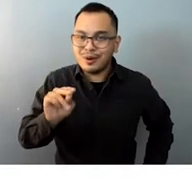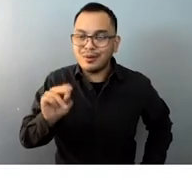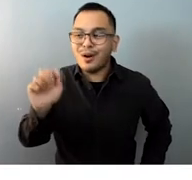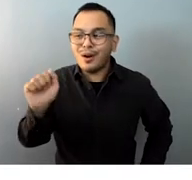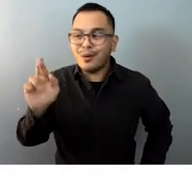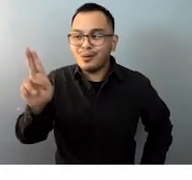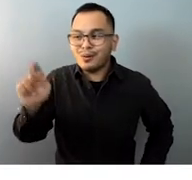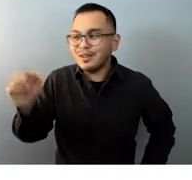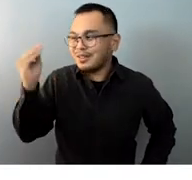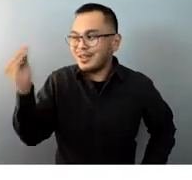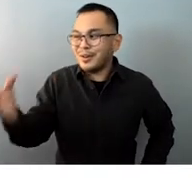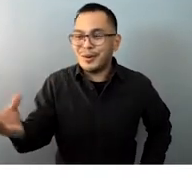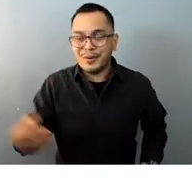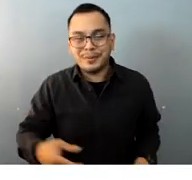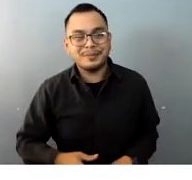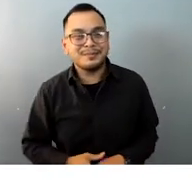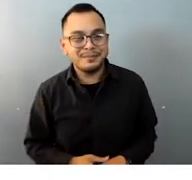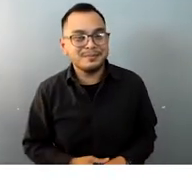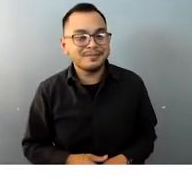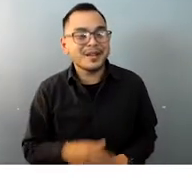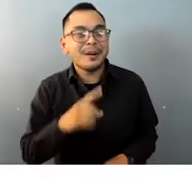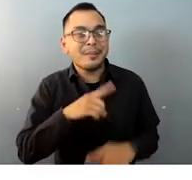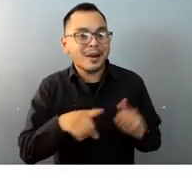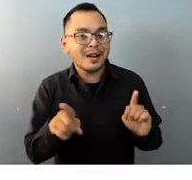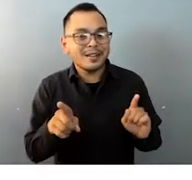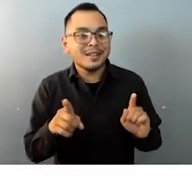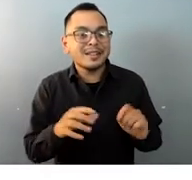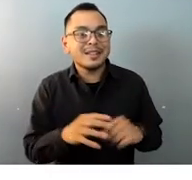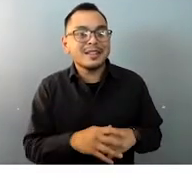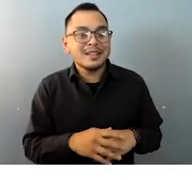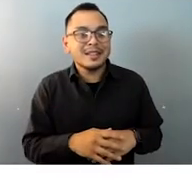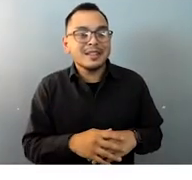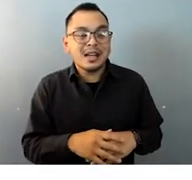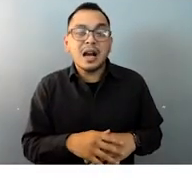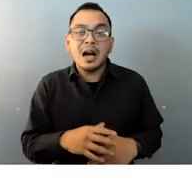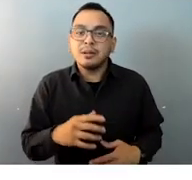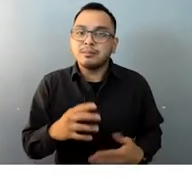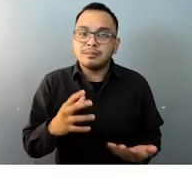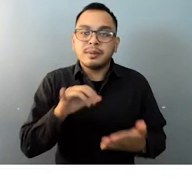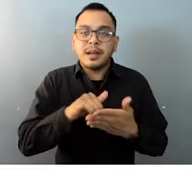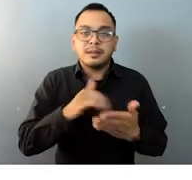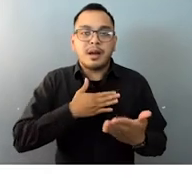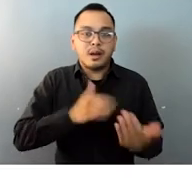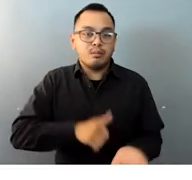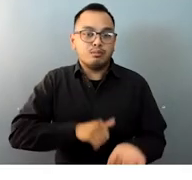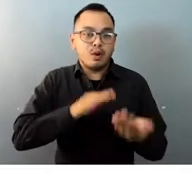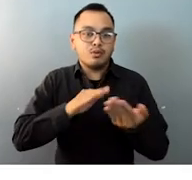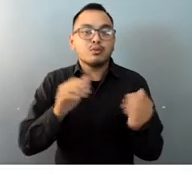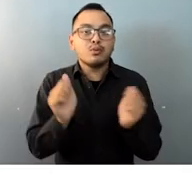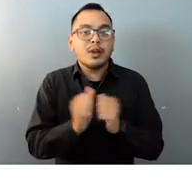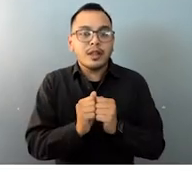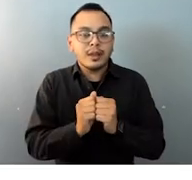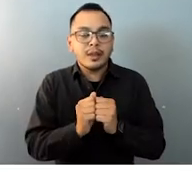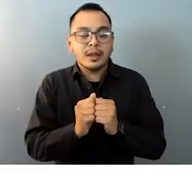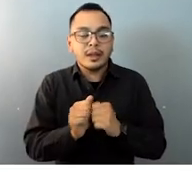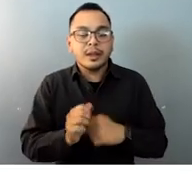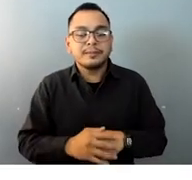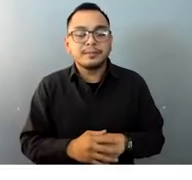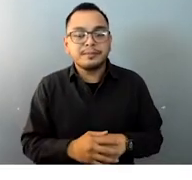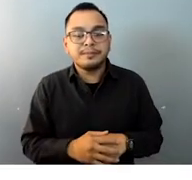can attest to that. I am no lamb. No, but you know, rather, and this is actually the approach that I